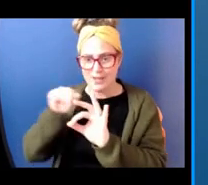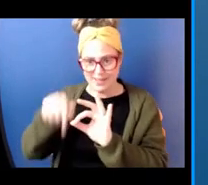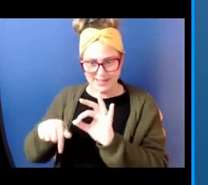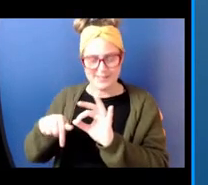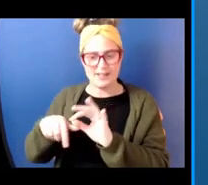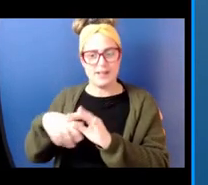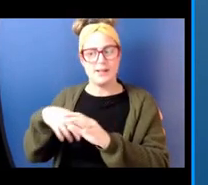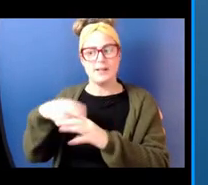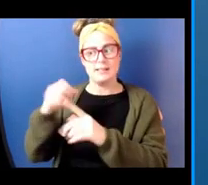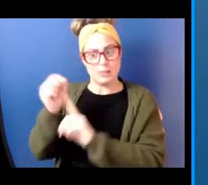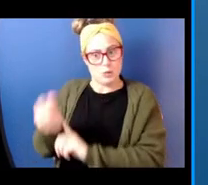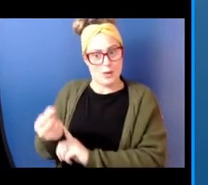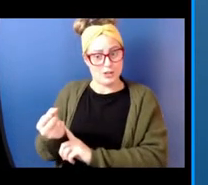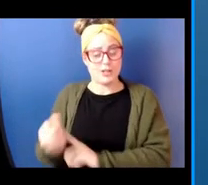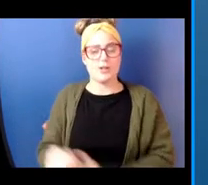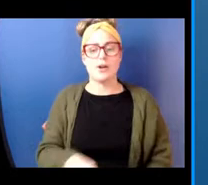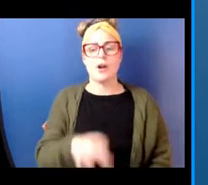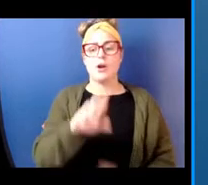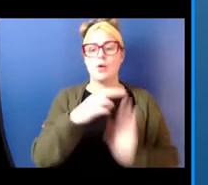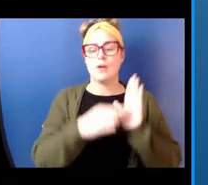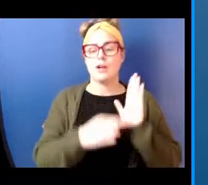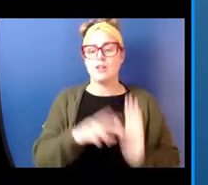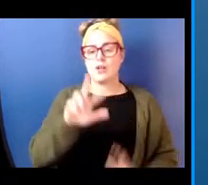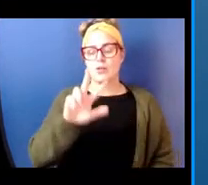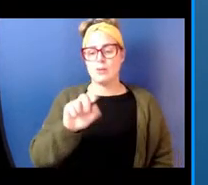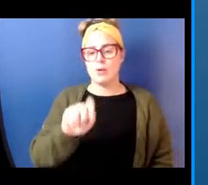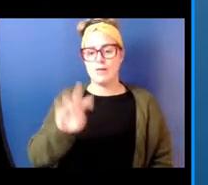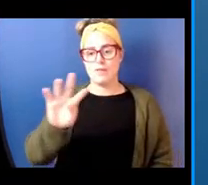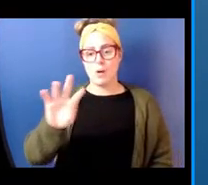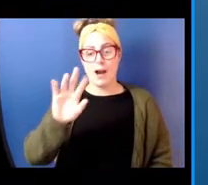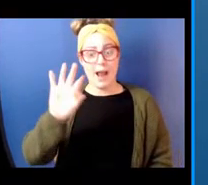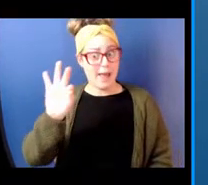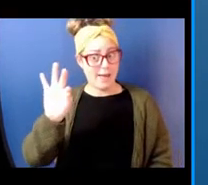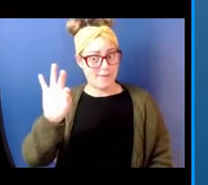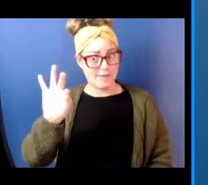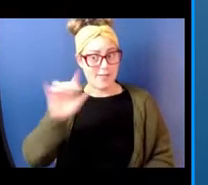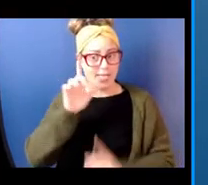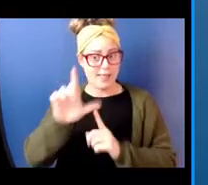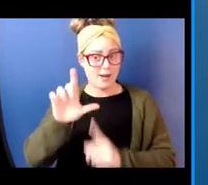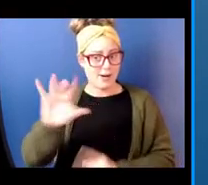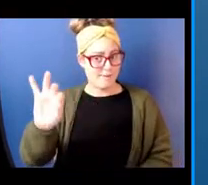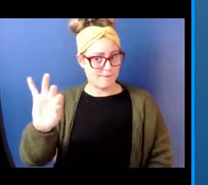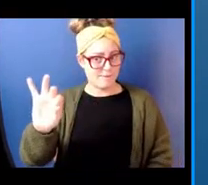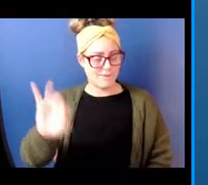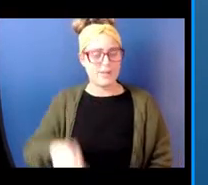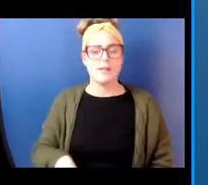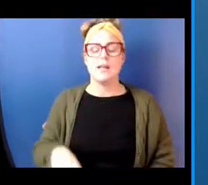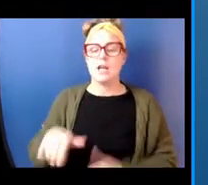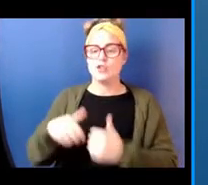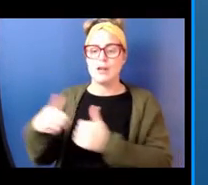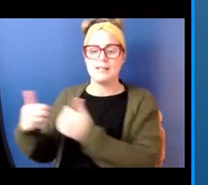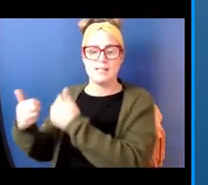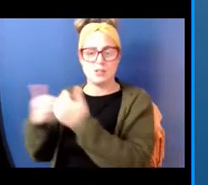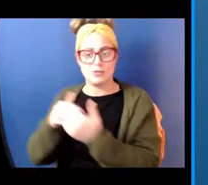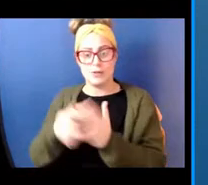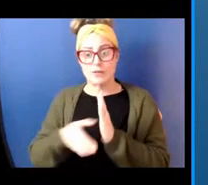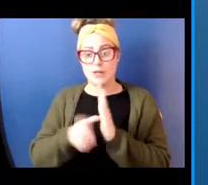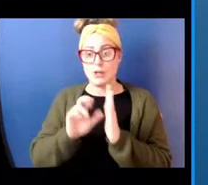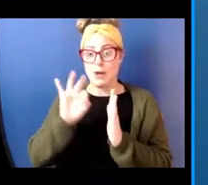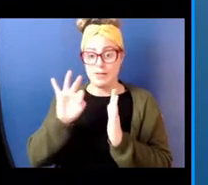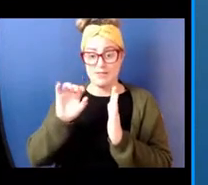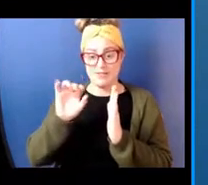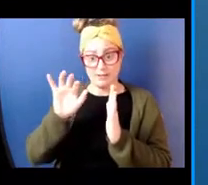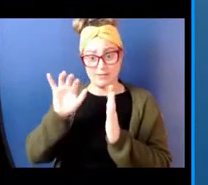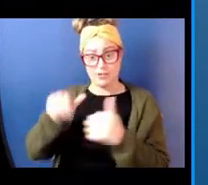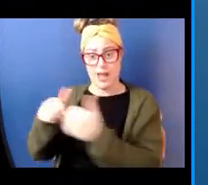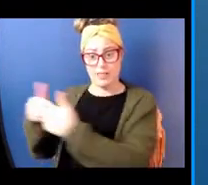regulation 3.4 F addresses the review of challenges we've updated it to include